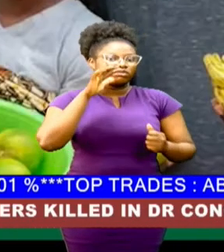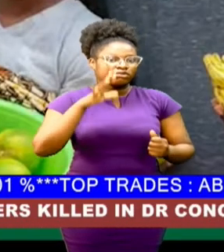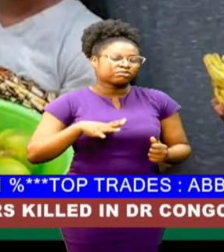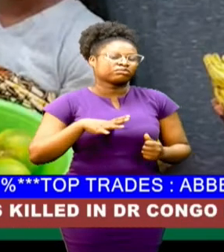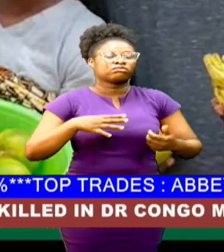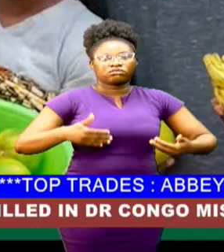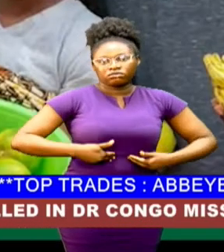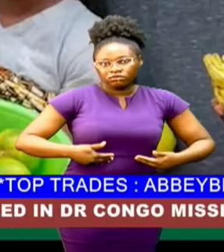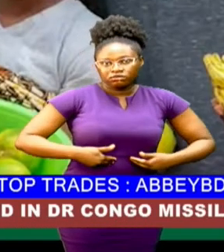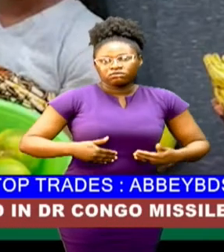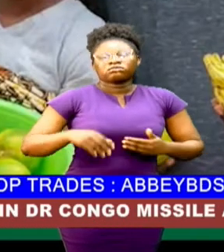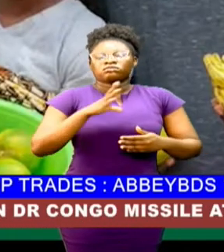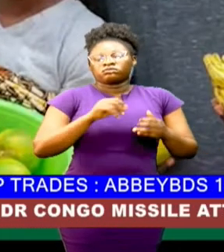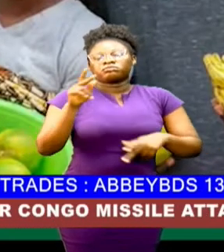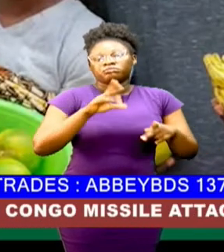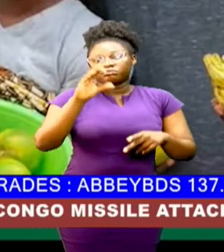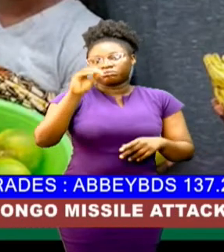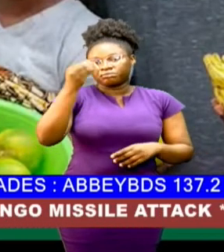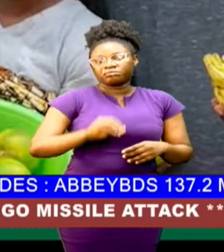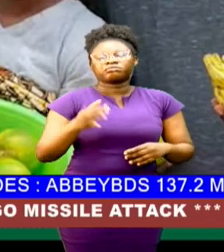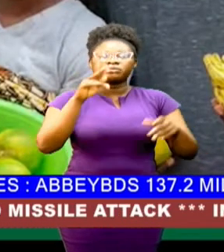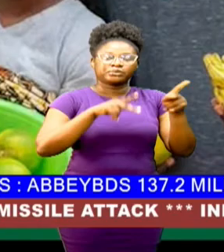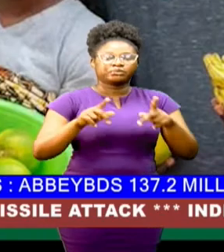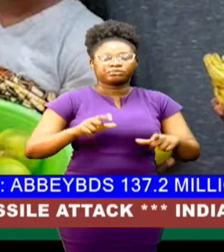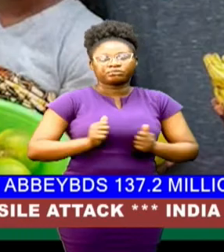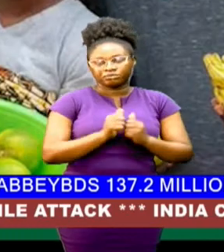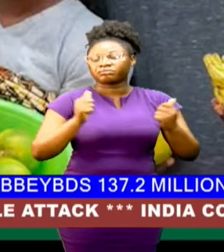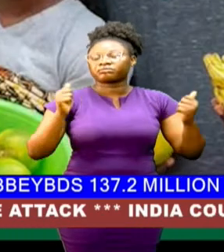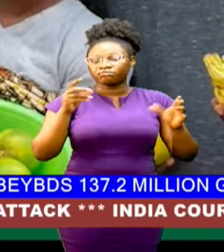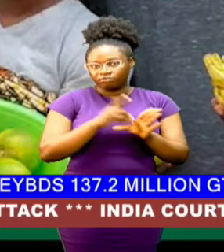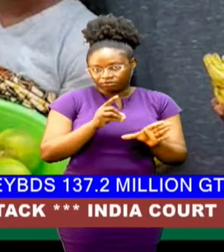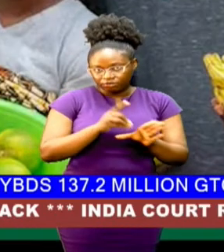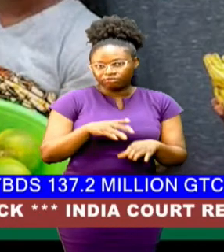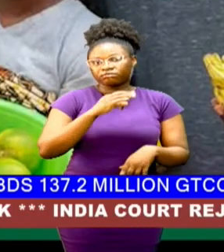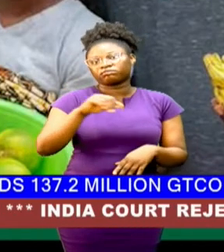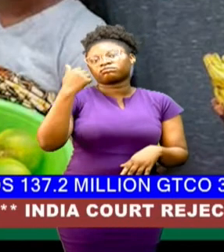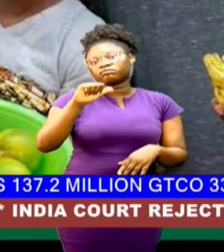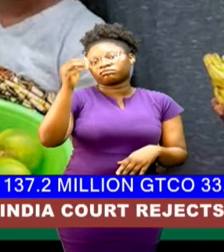60%, people with disabilities need